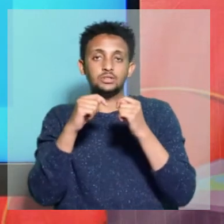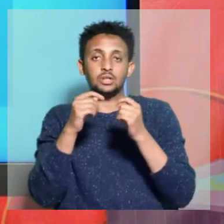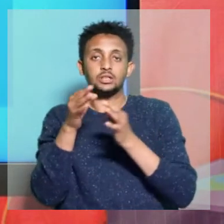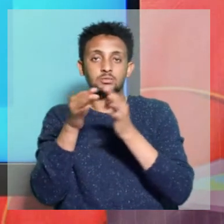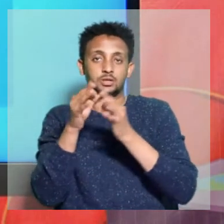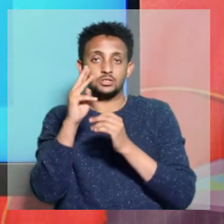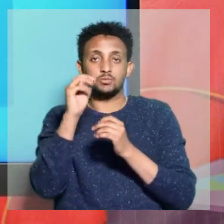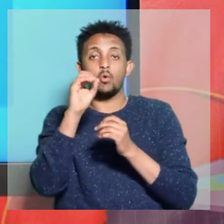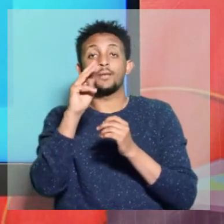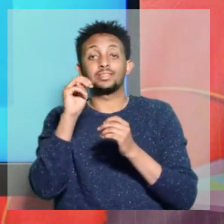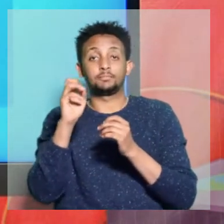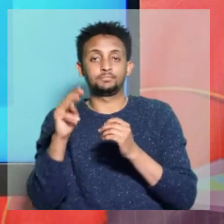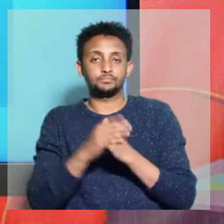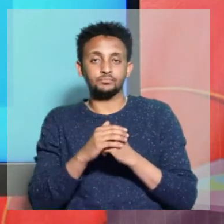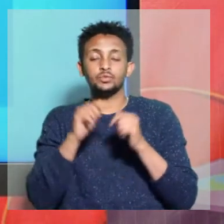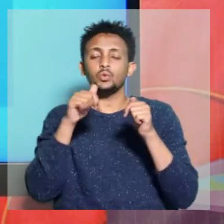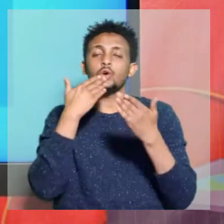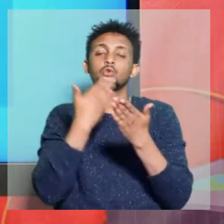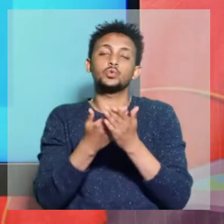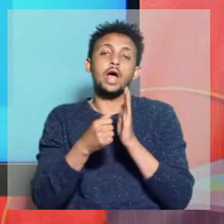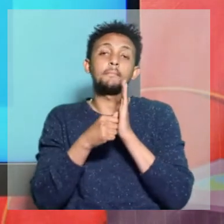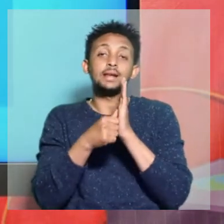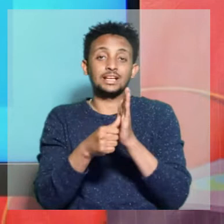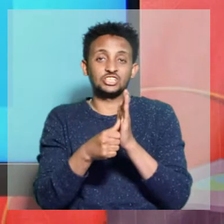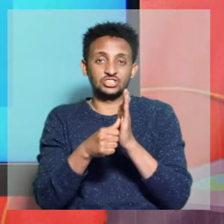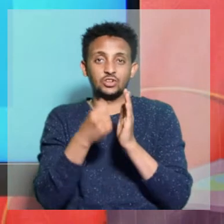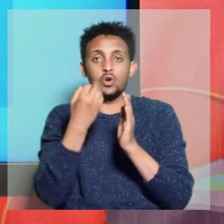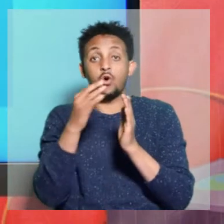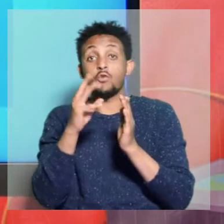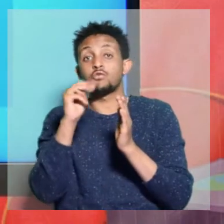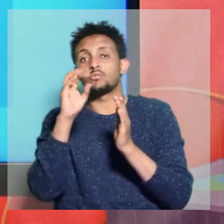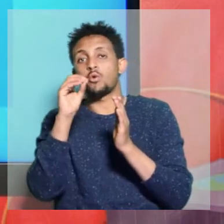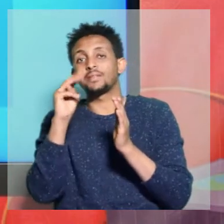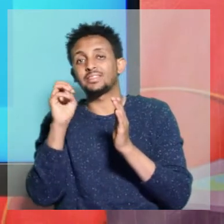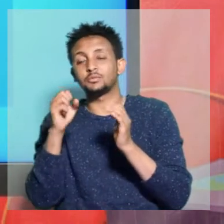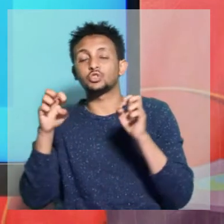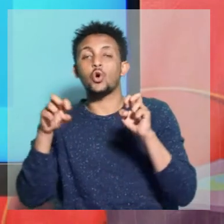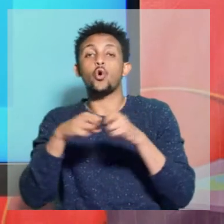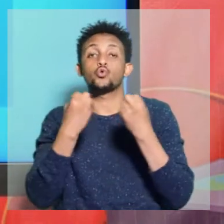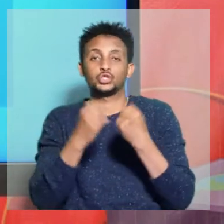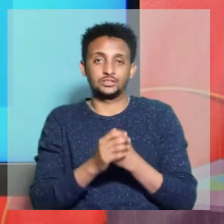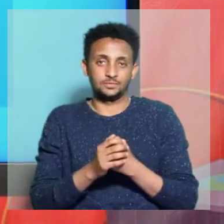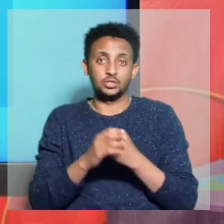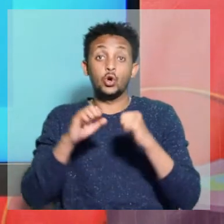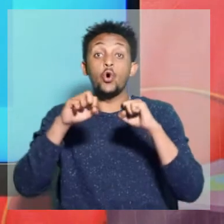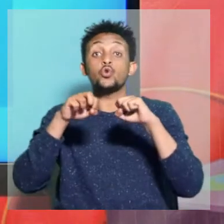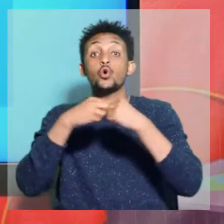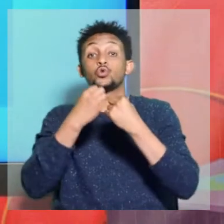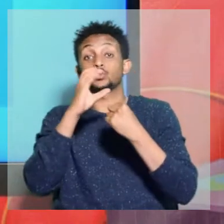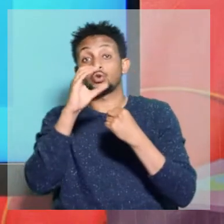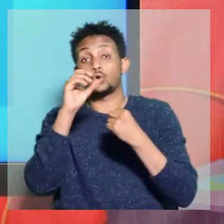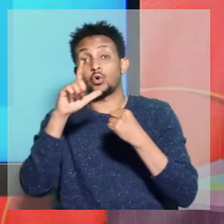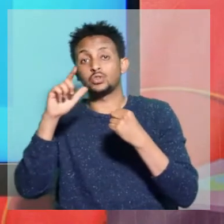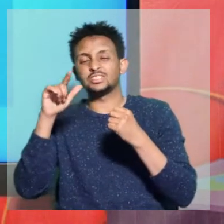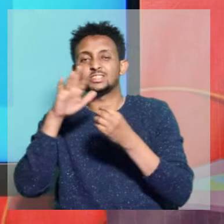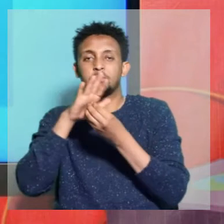momentum. One good application of momentum is collision. Collision is